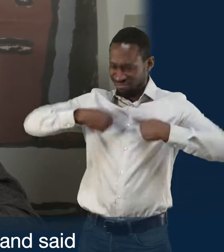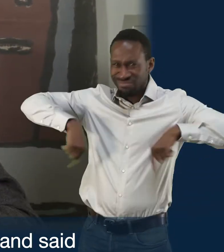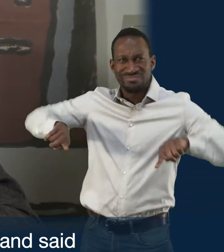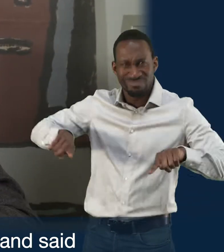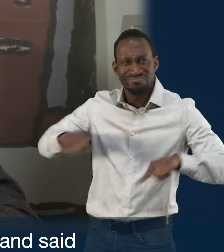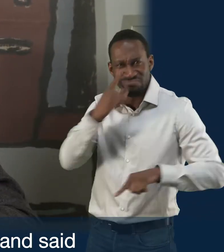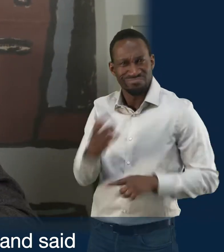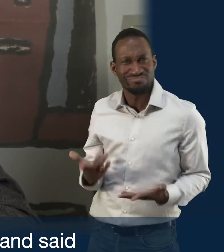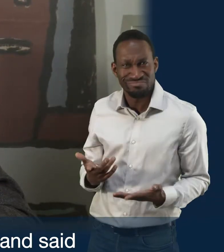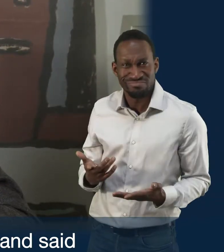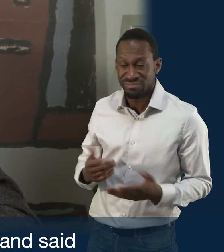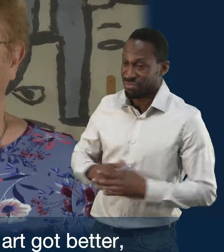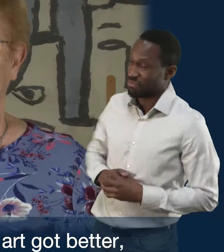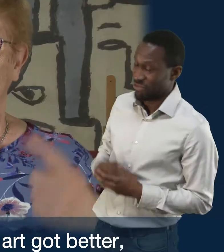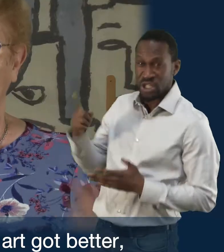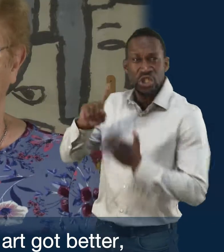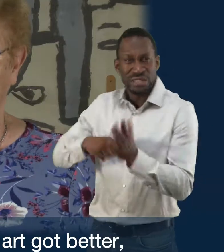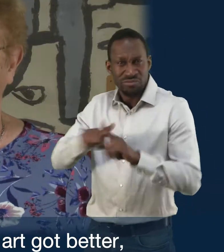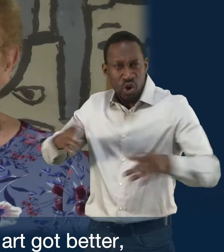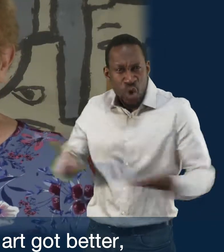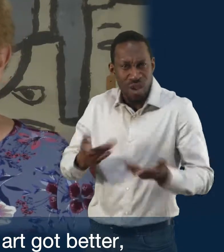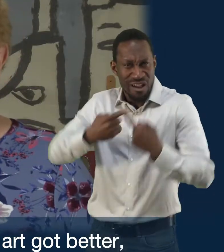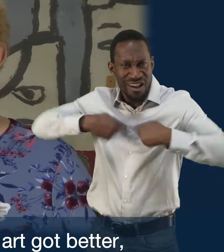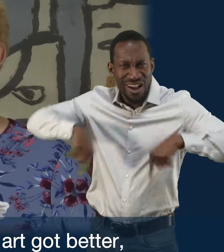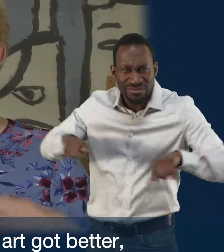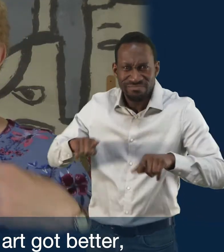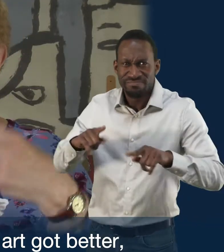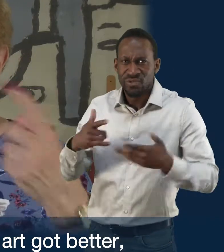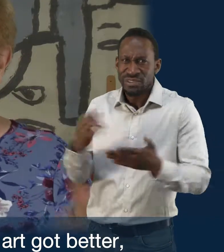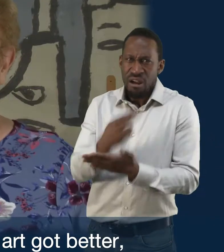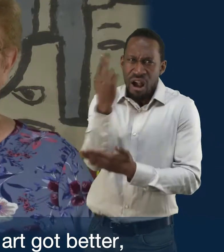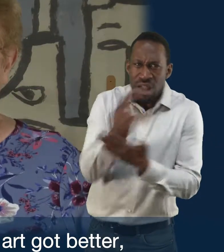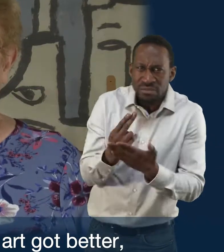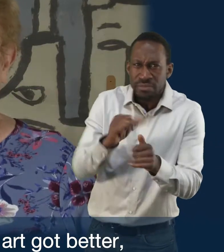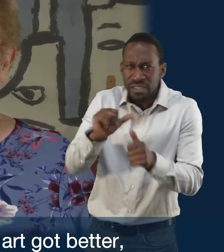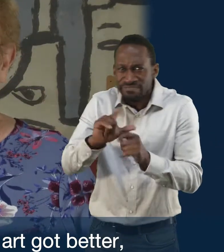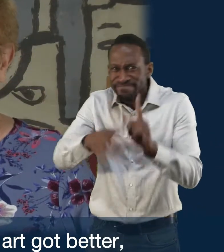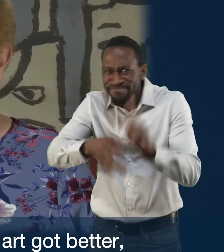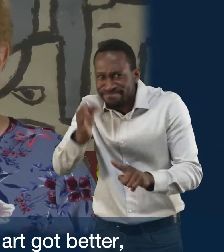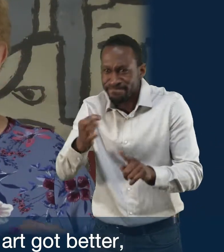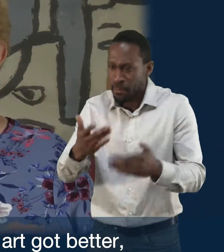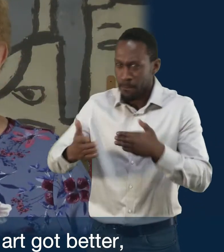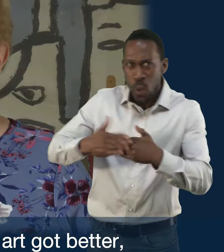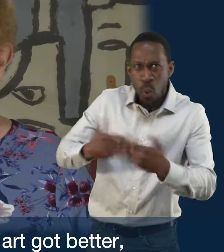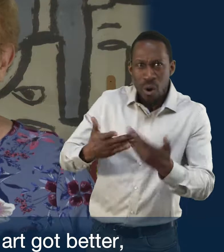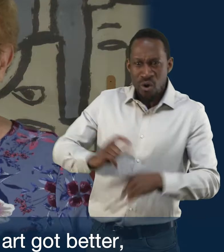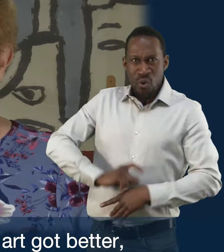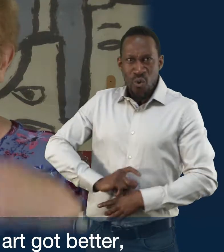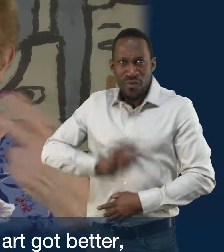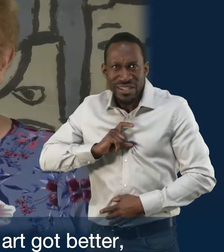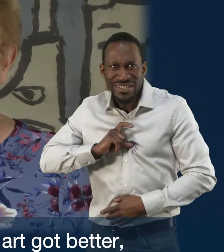good artists we could be. Jane encouraged us, our art got better, and we got